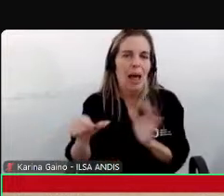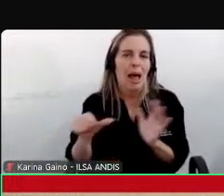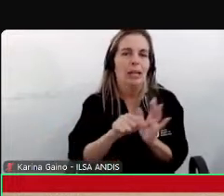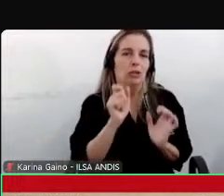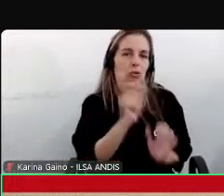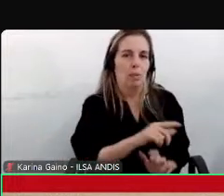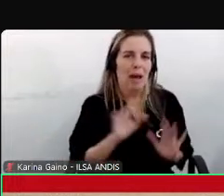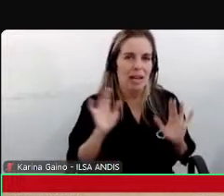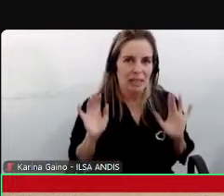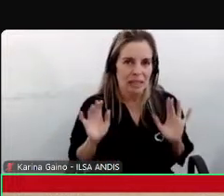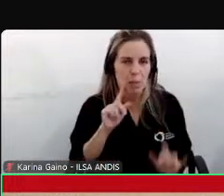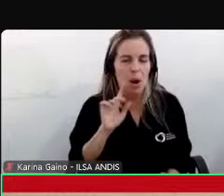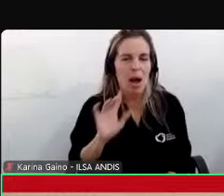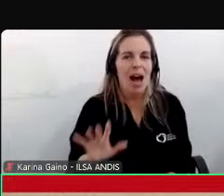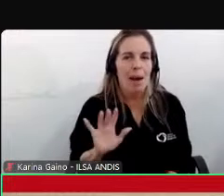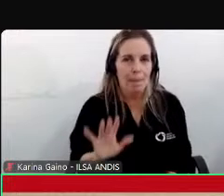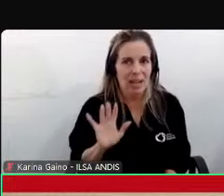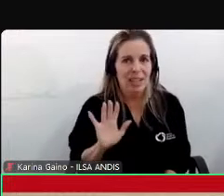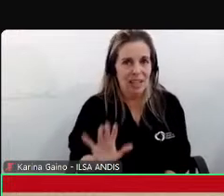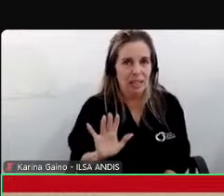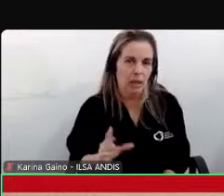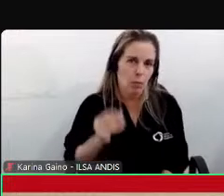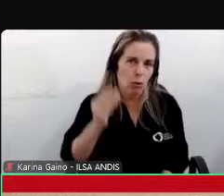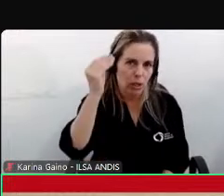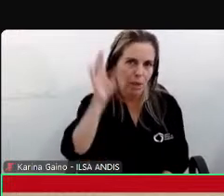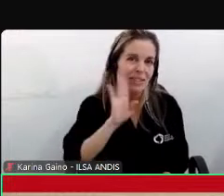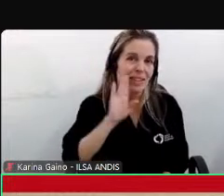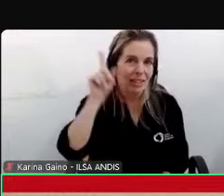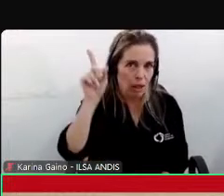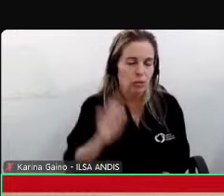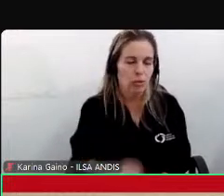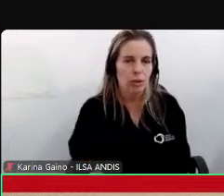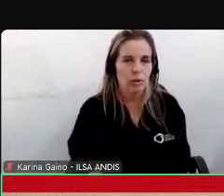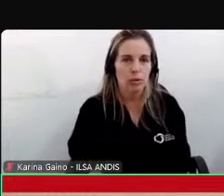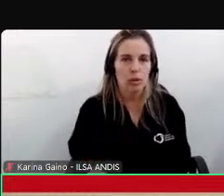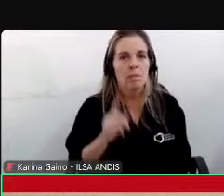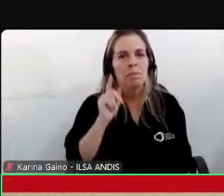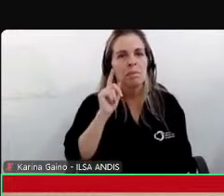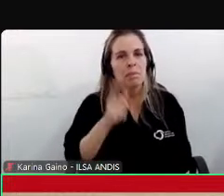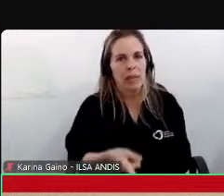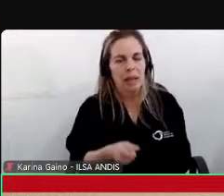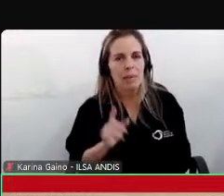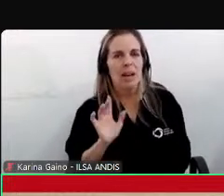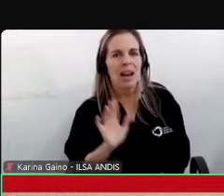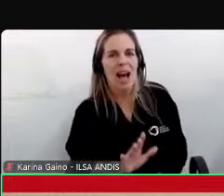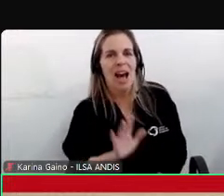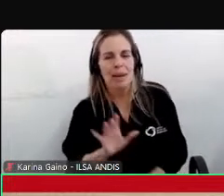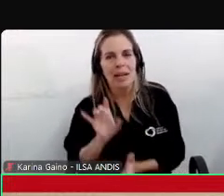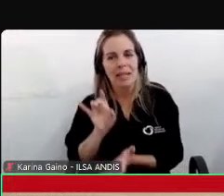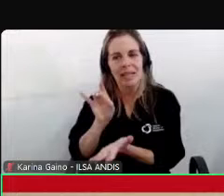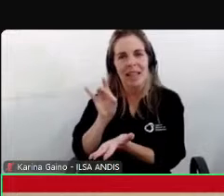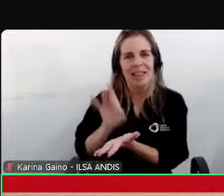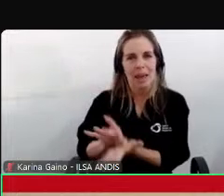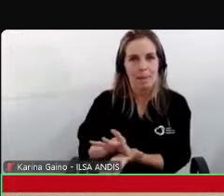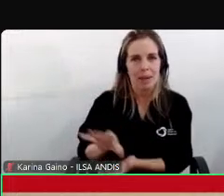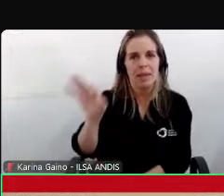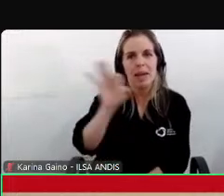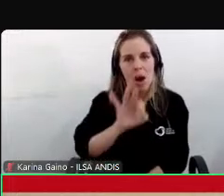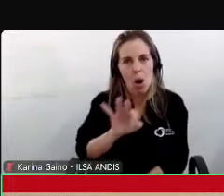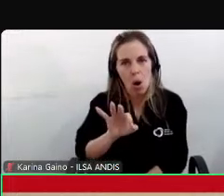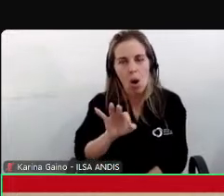frequently used. And finally, the threat of dismissal and blacklisting is very common. And so especially in combination with